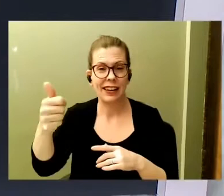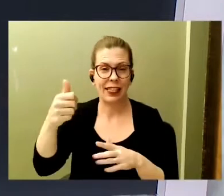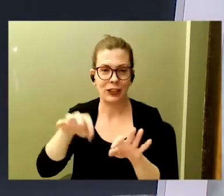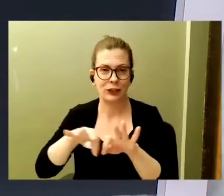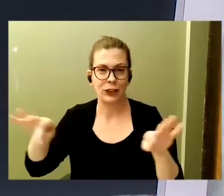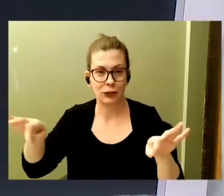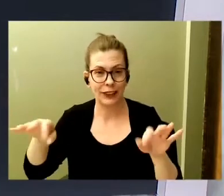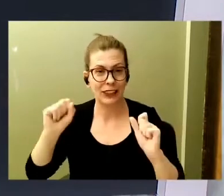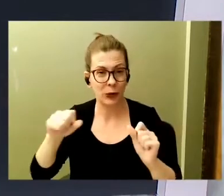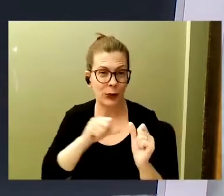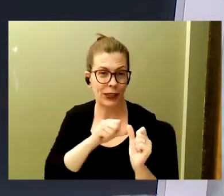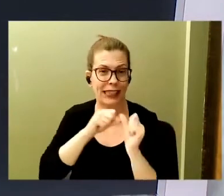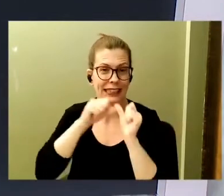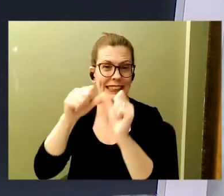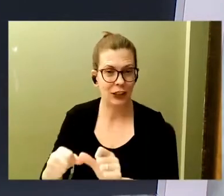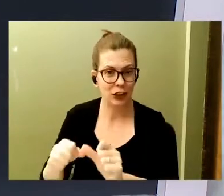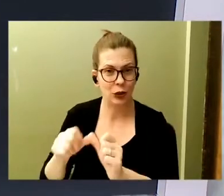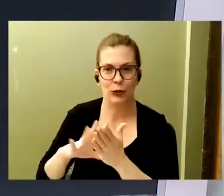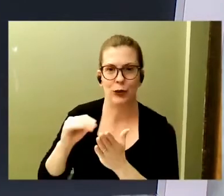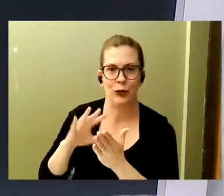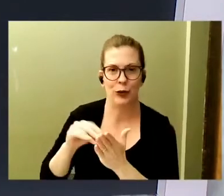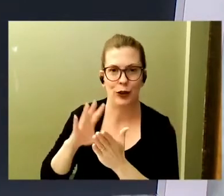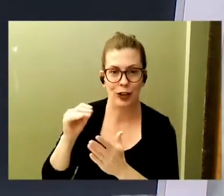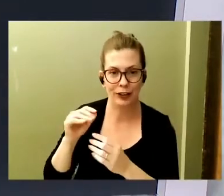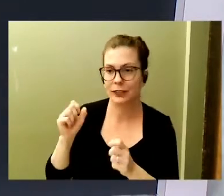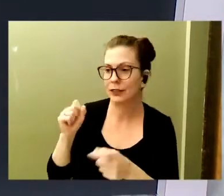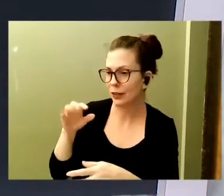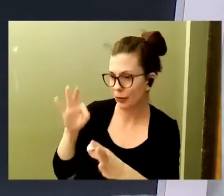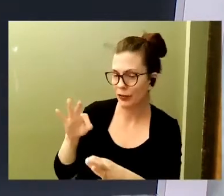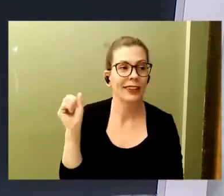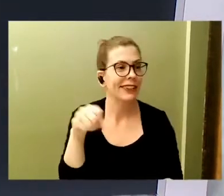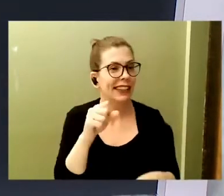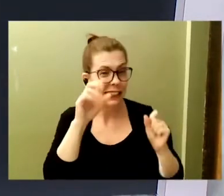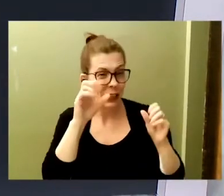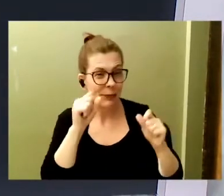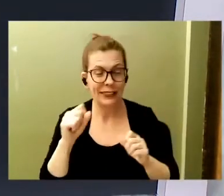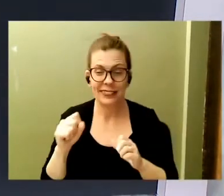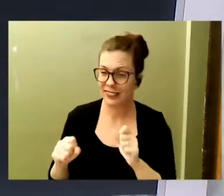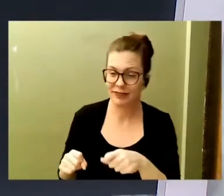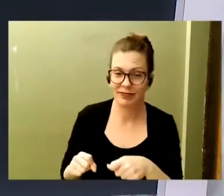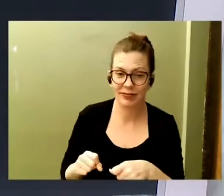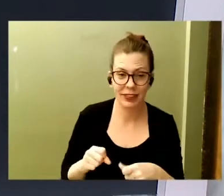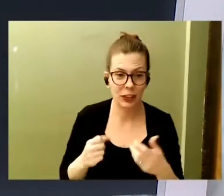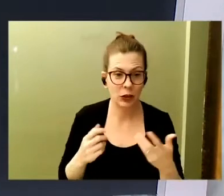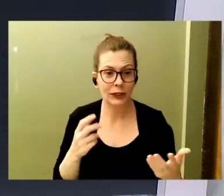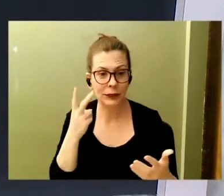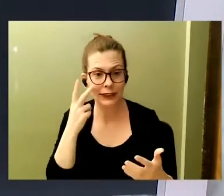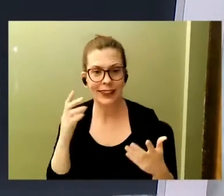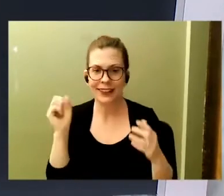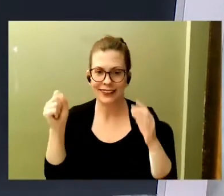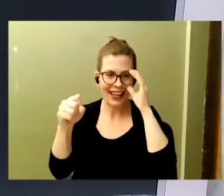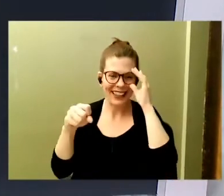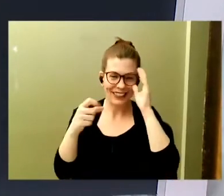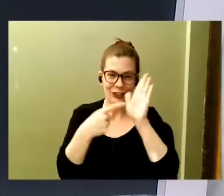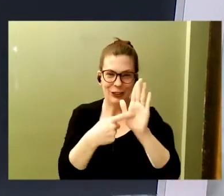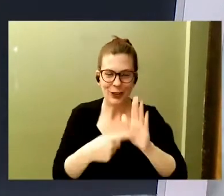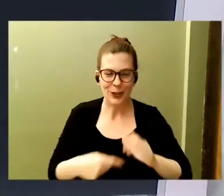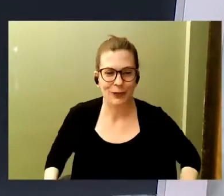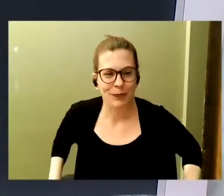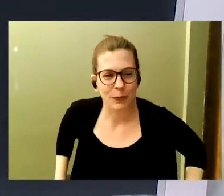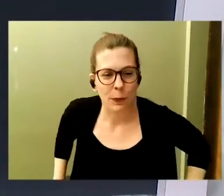continue to learn. Perfect. And that's amazing. Exactly. Do you want to look into that? Definitely. Yeah, Awesome. let's Let's take a do look it. at the experience.